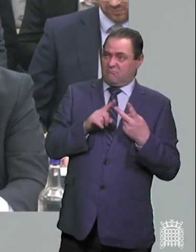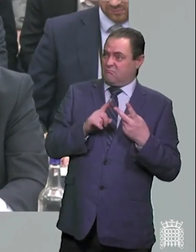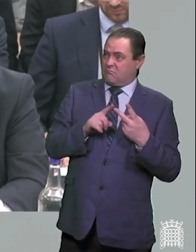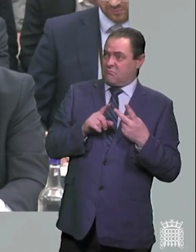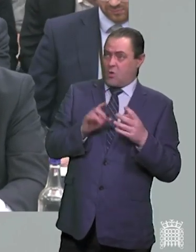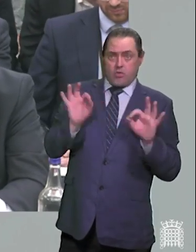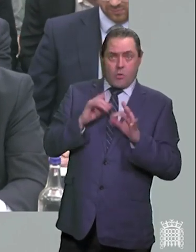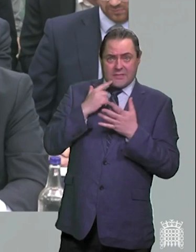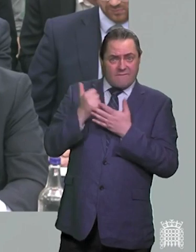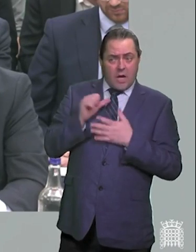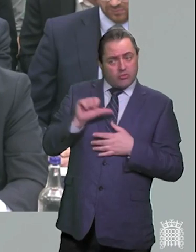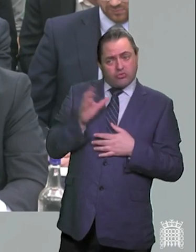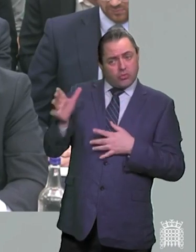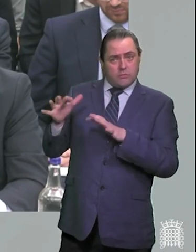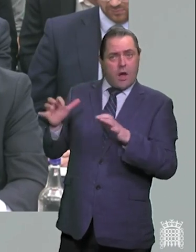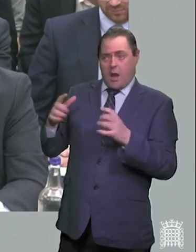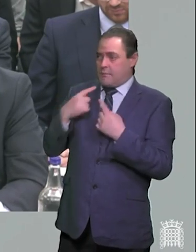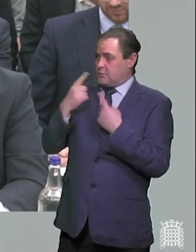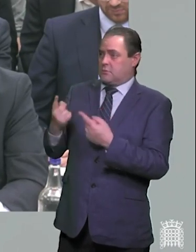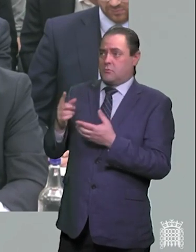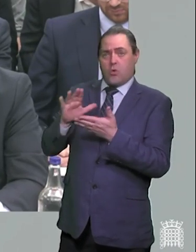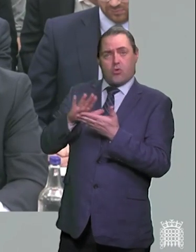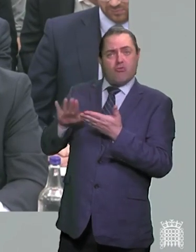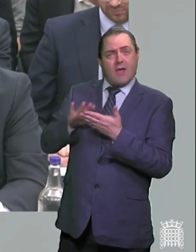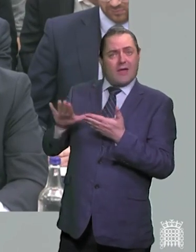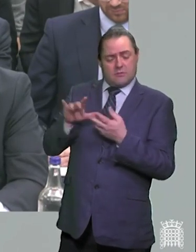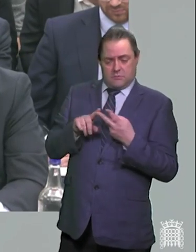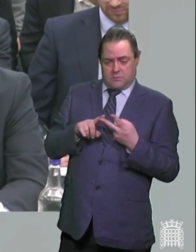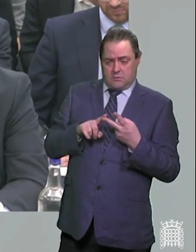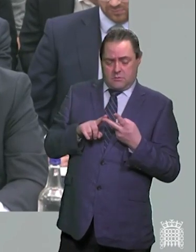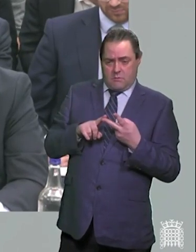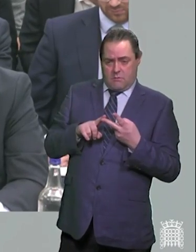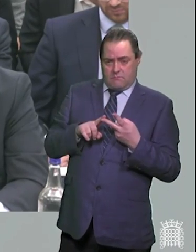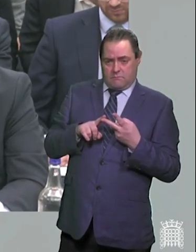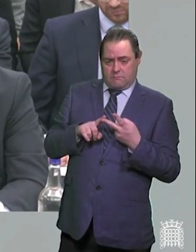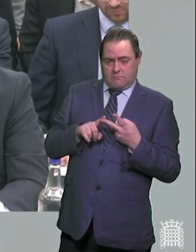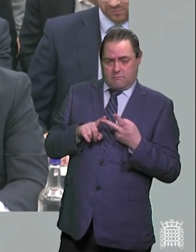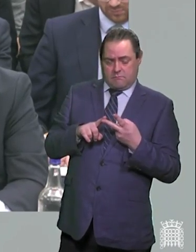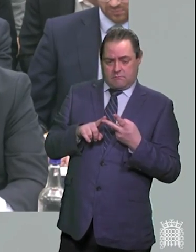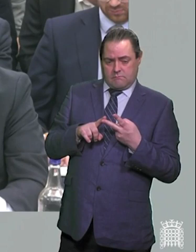nobody was advising me to correct the record, and